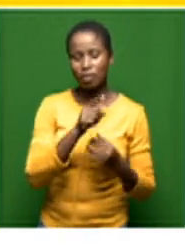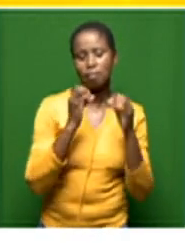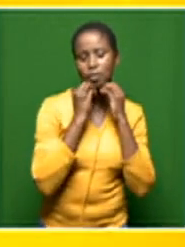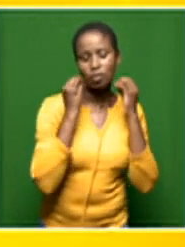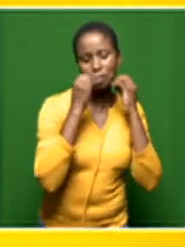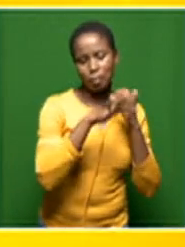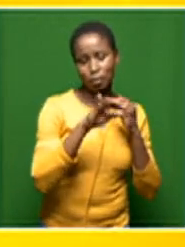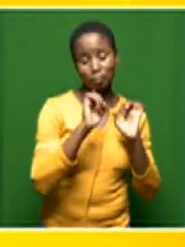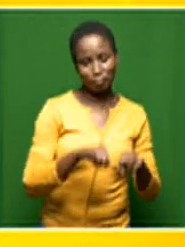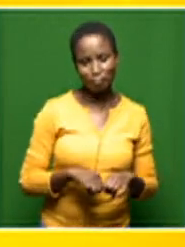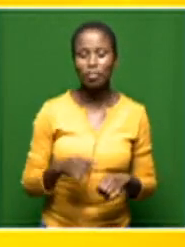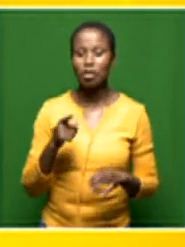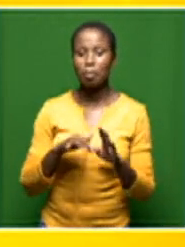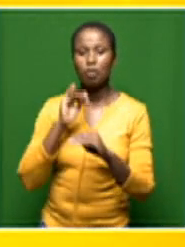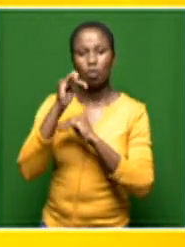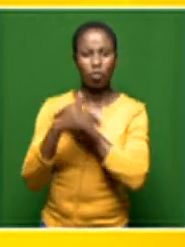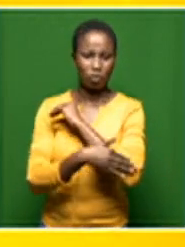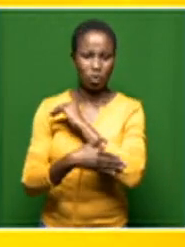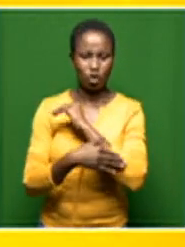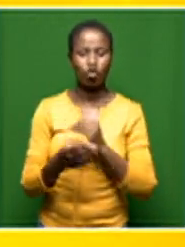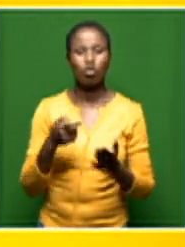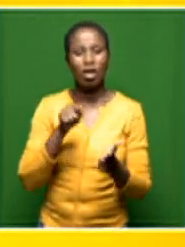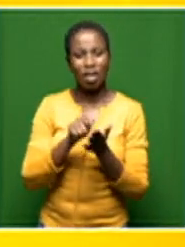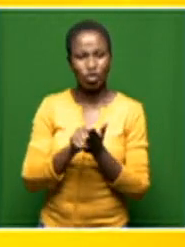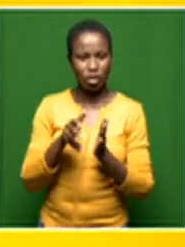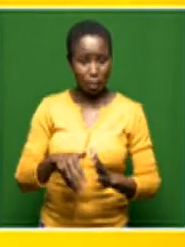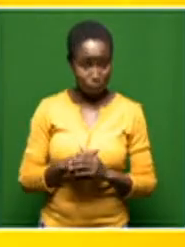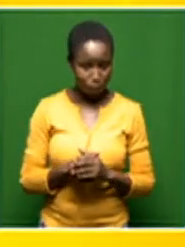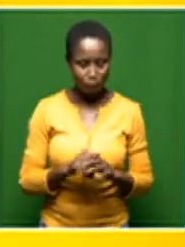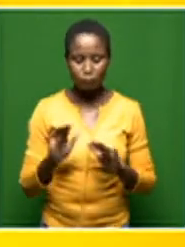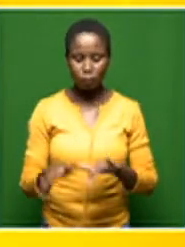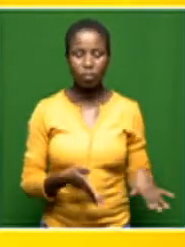Mozambique there. So our foreign editor, Sophie Mokoena. Let's get into our news.